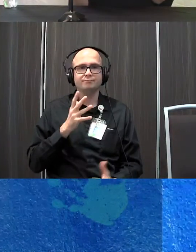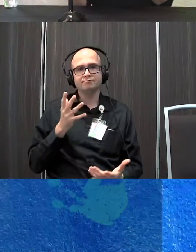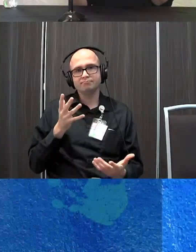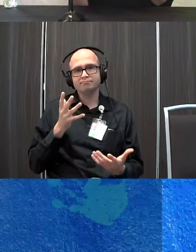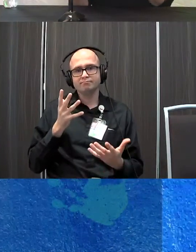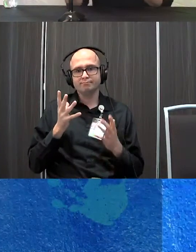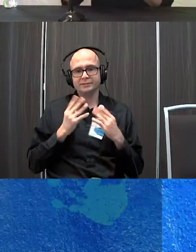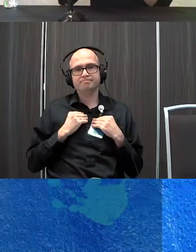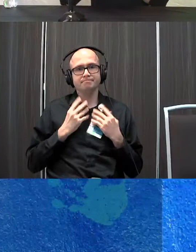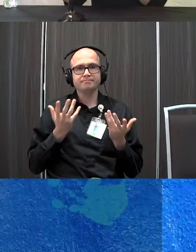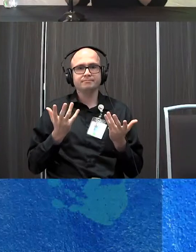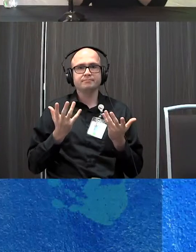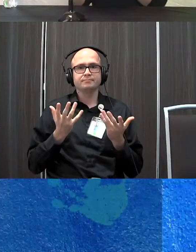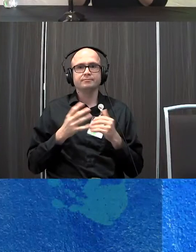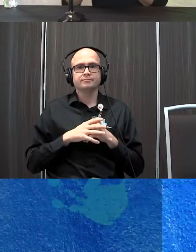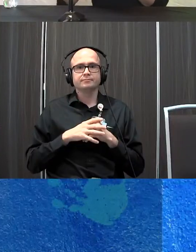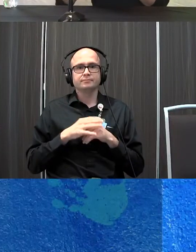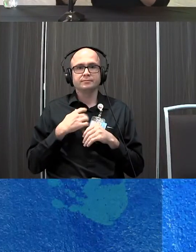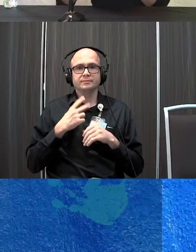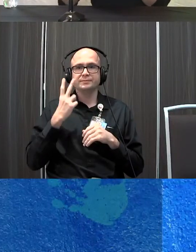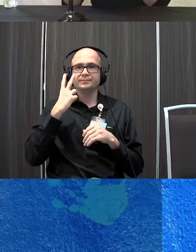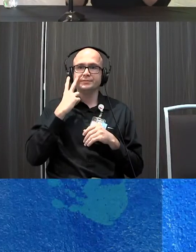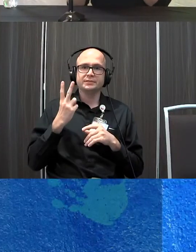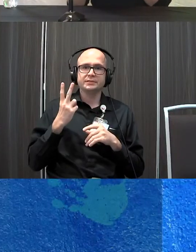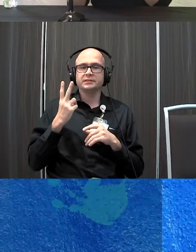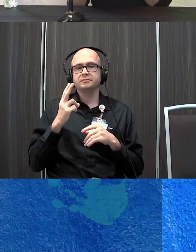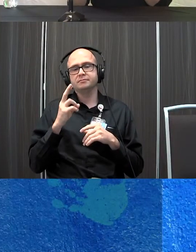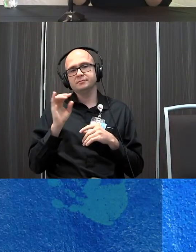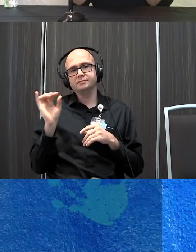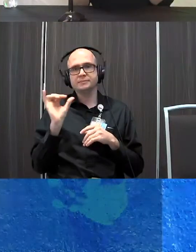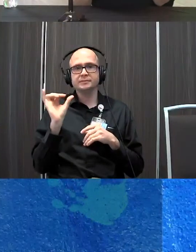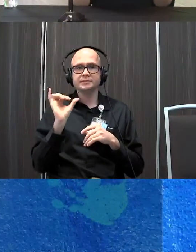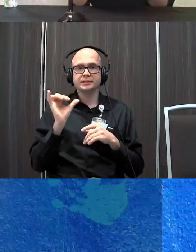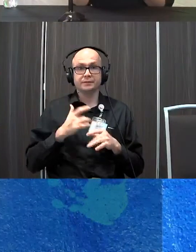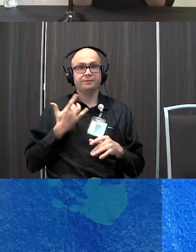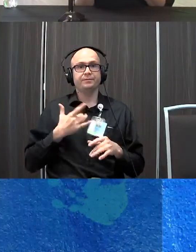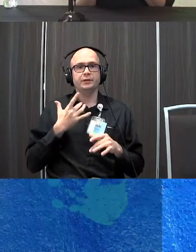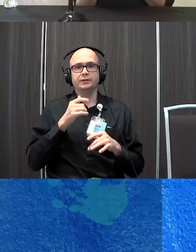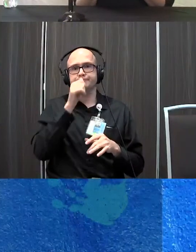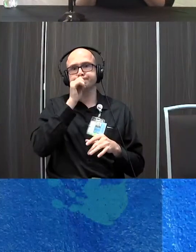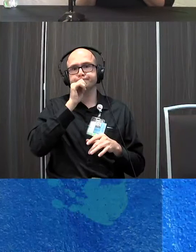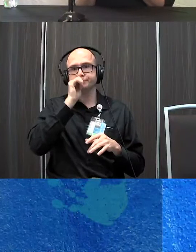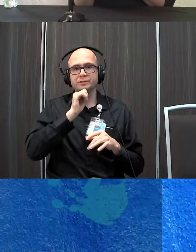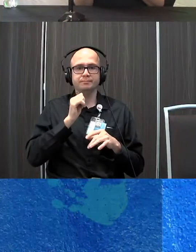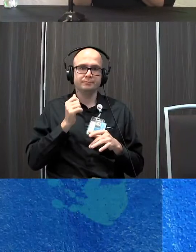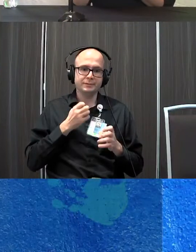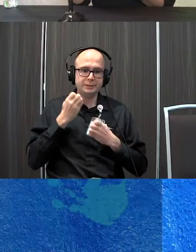to accept it? So for those ones, I'm seeing more as like the sensory coping strategies that they've learned.